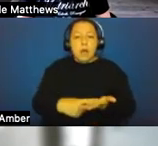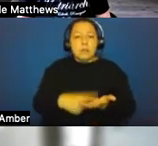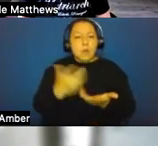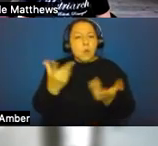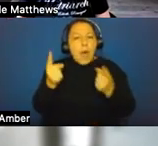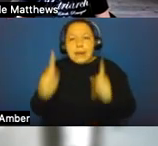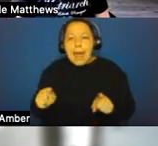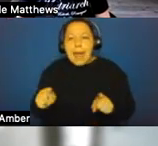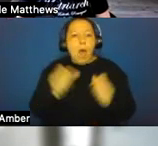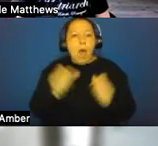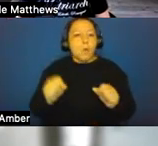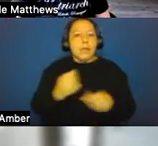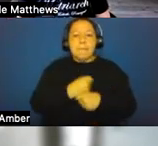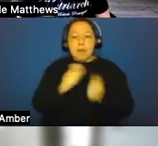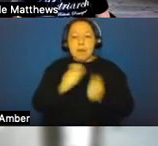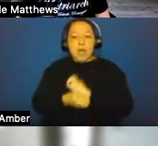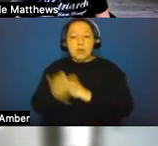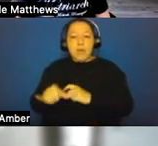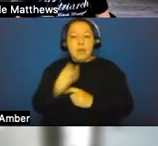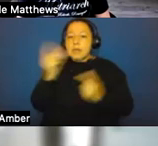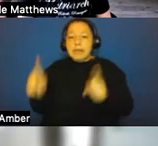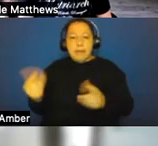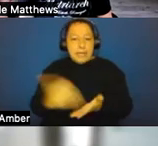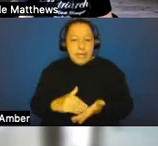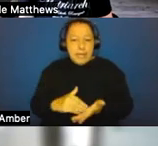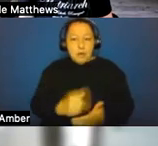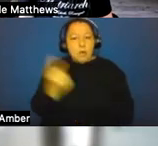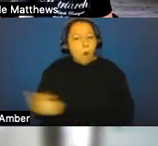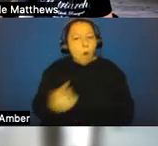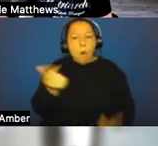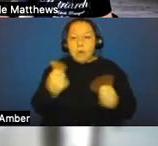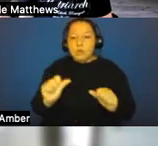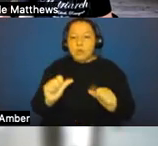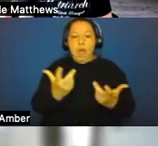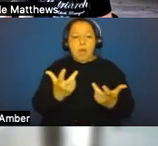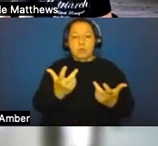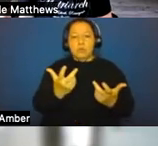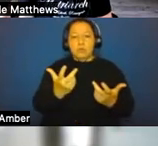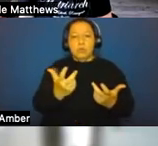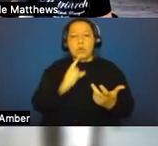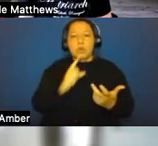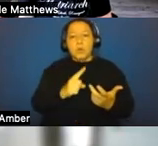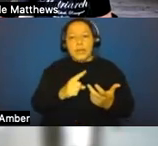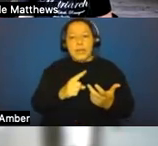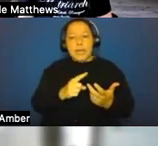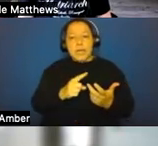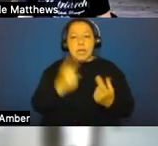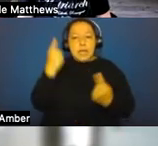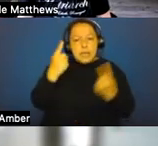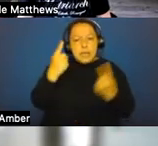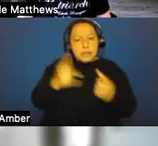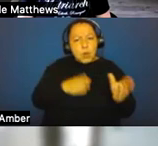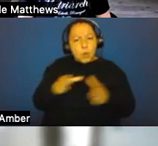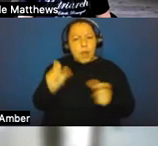make changes so that doesn't happen again. So we are always trying to look at ways that we can shift and change